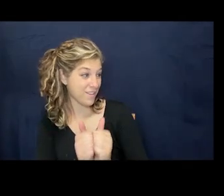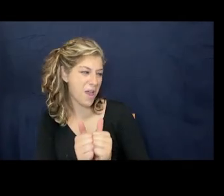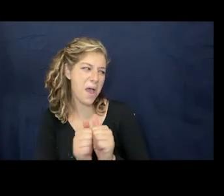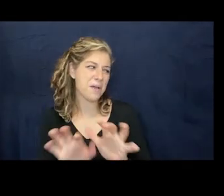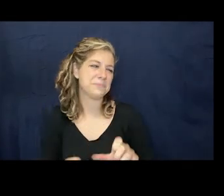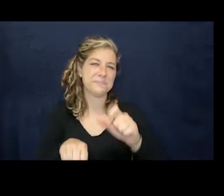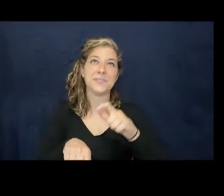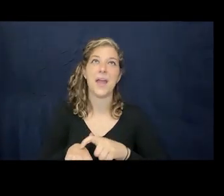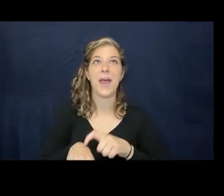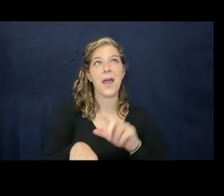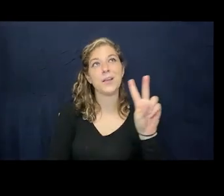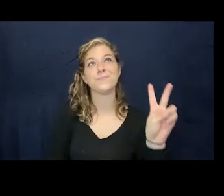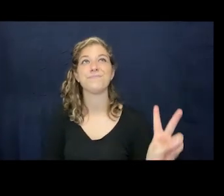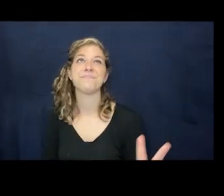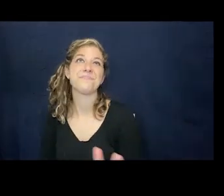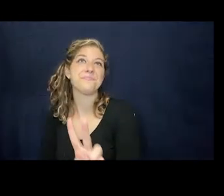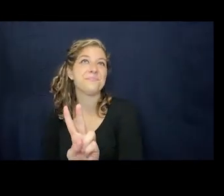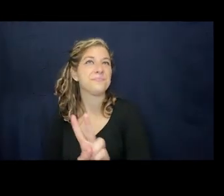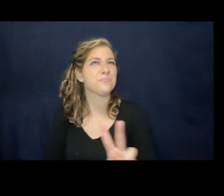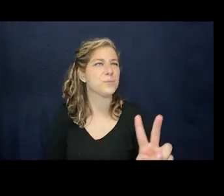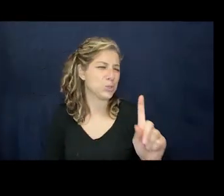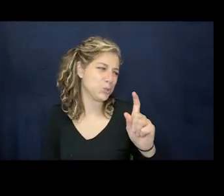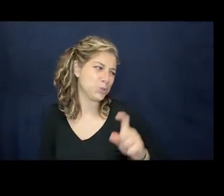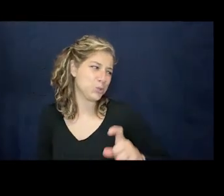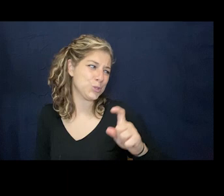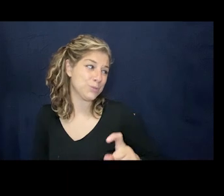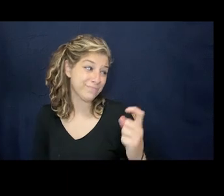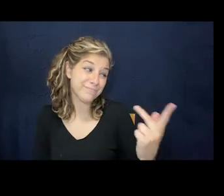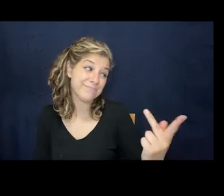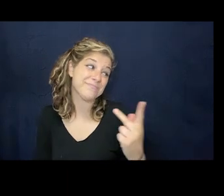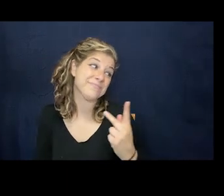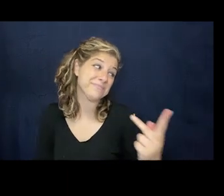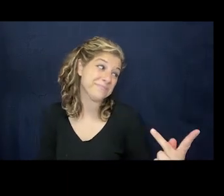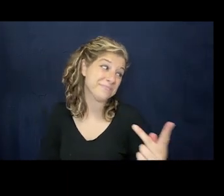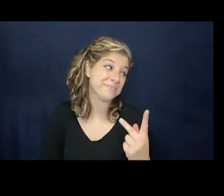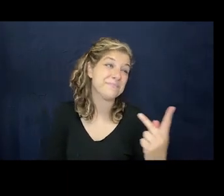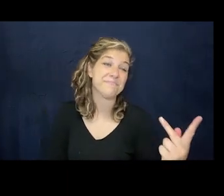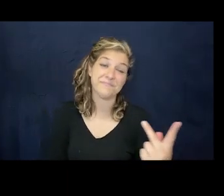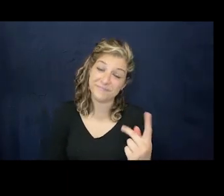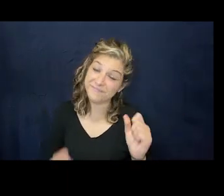You and I should spend some time.